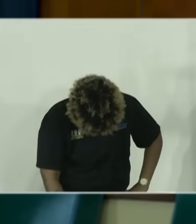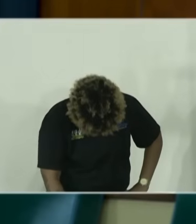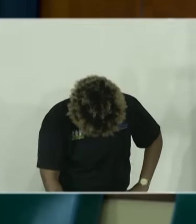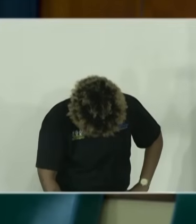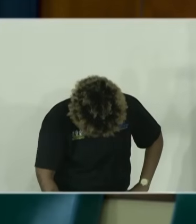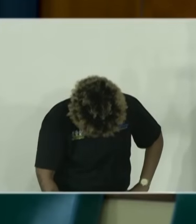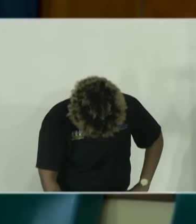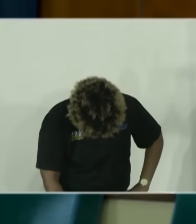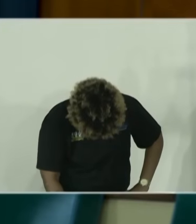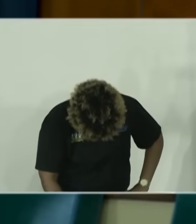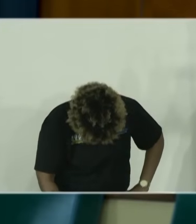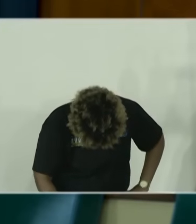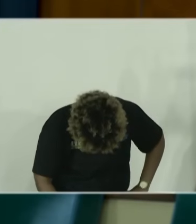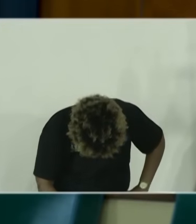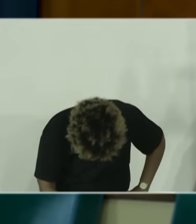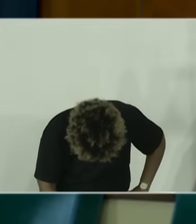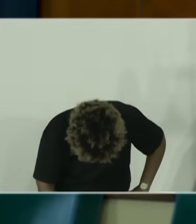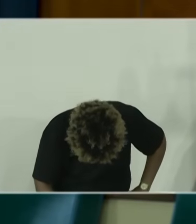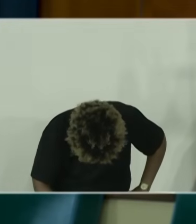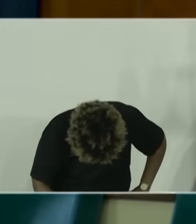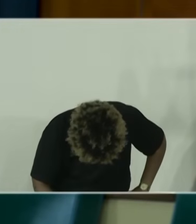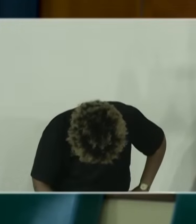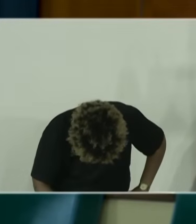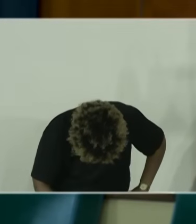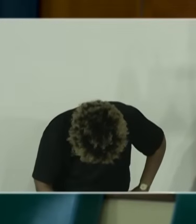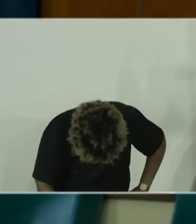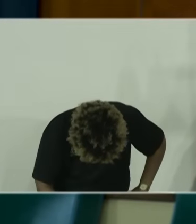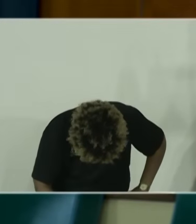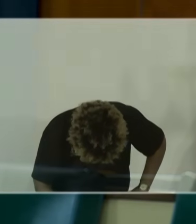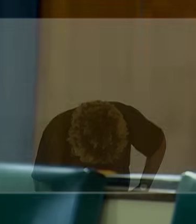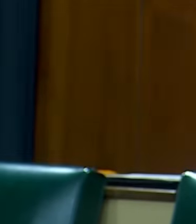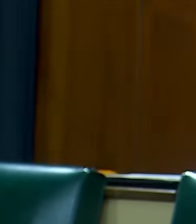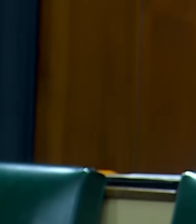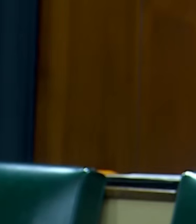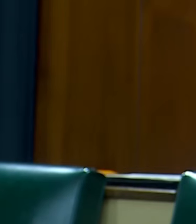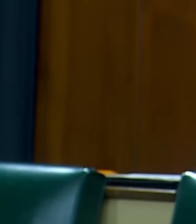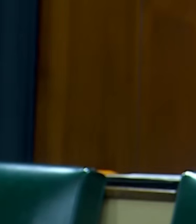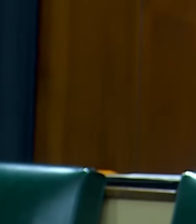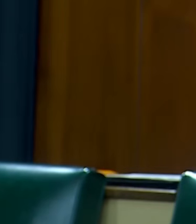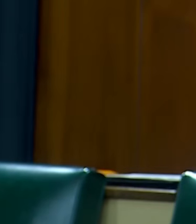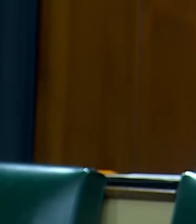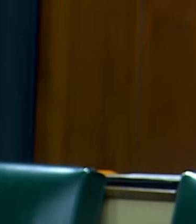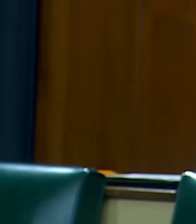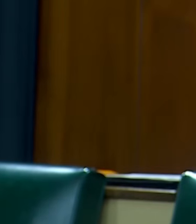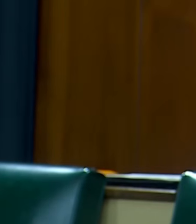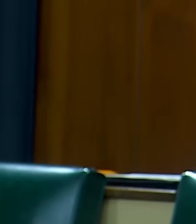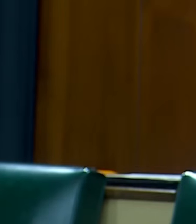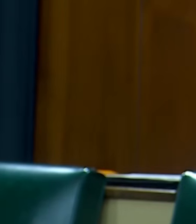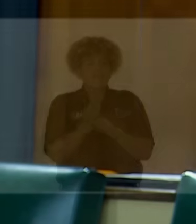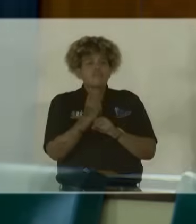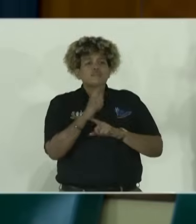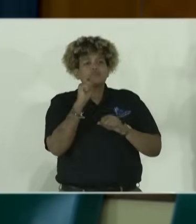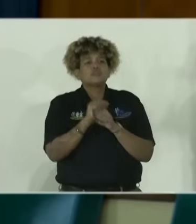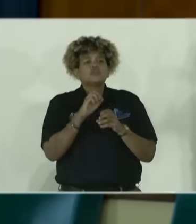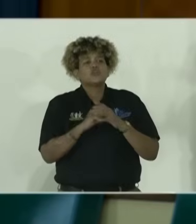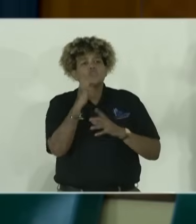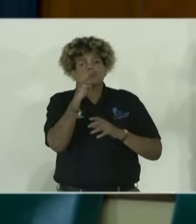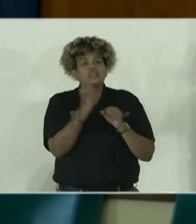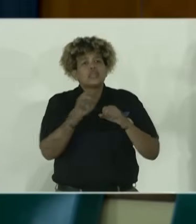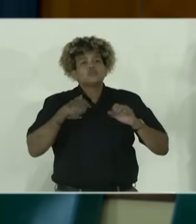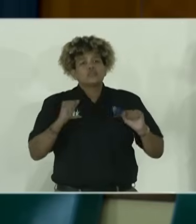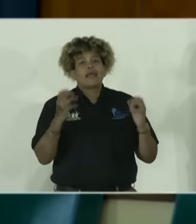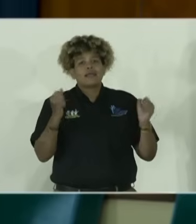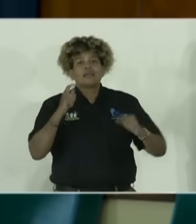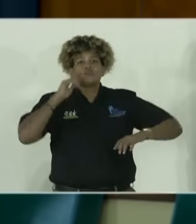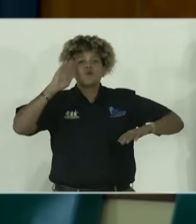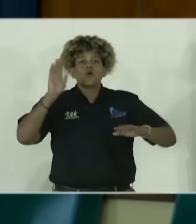this policy will continue to roll out year after year to make sure that within 3 years we can get to